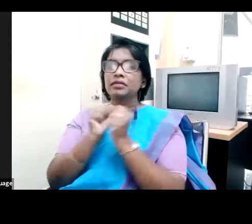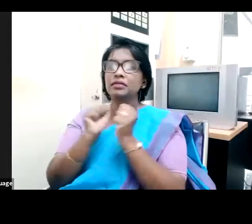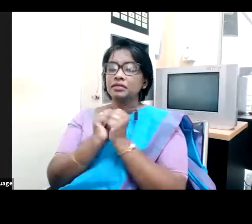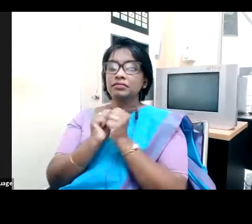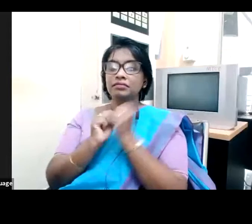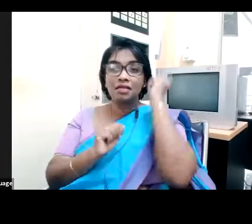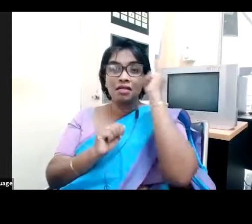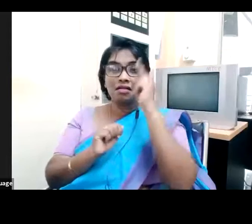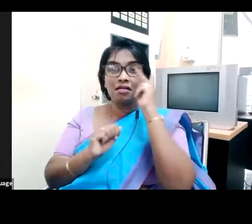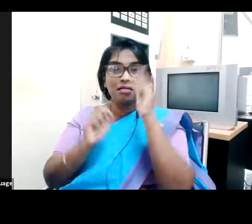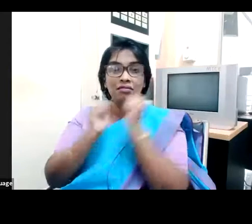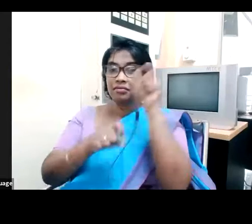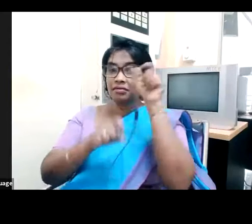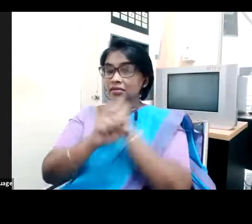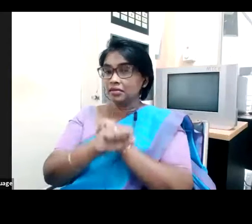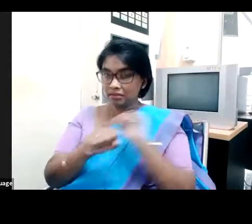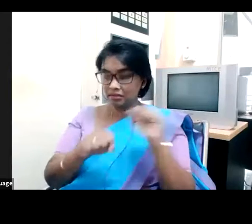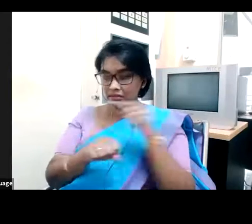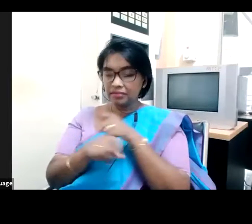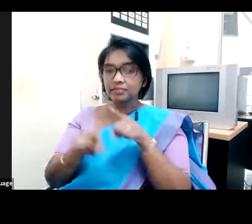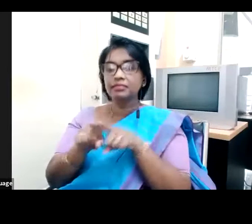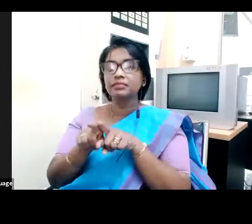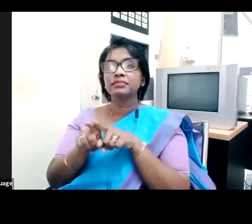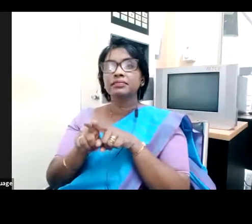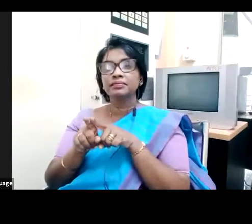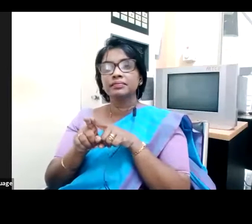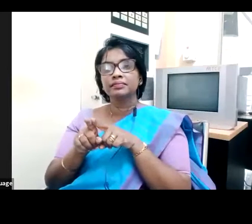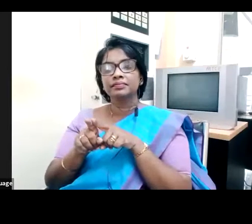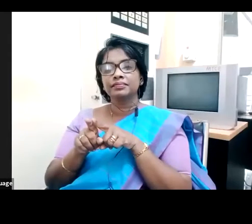increase average at least 19%